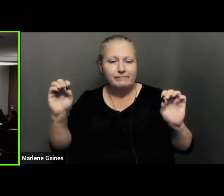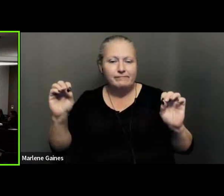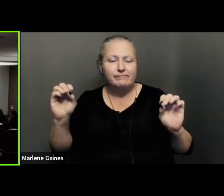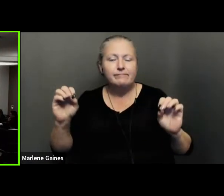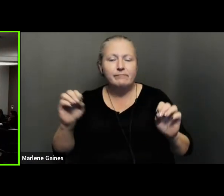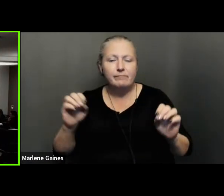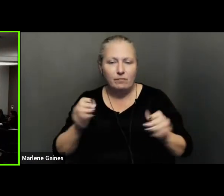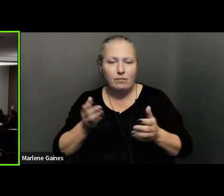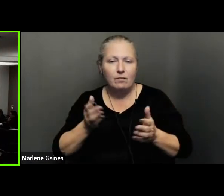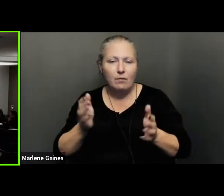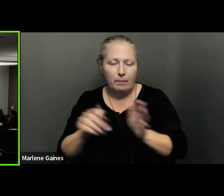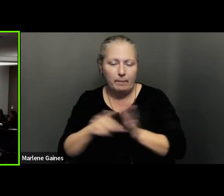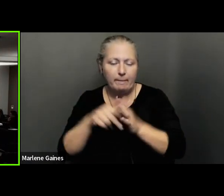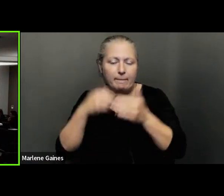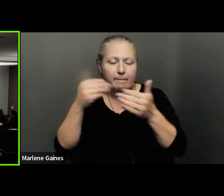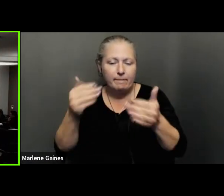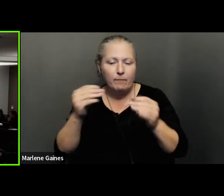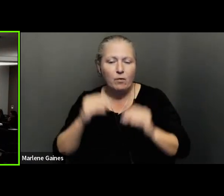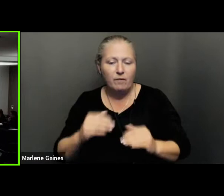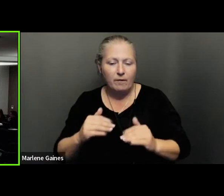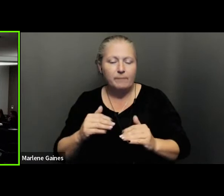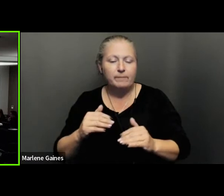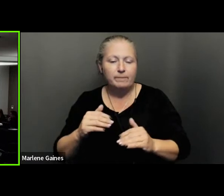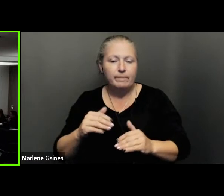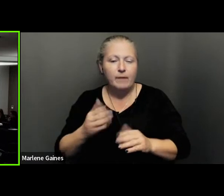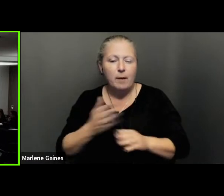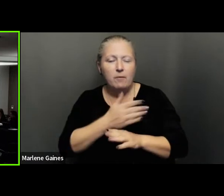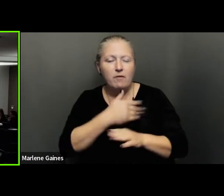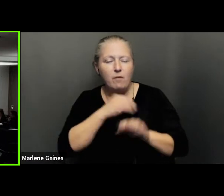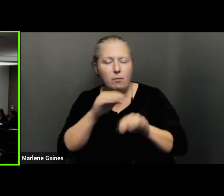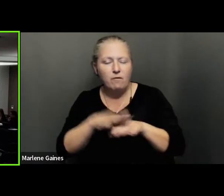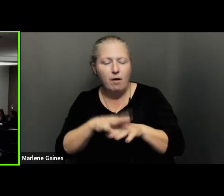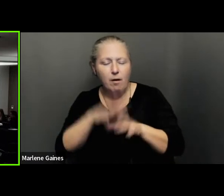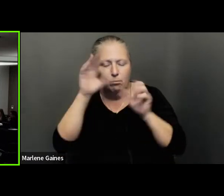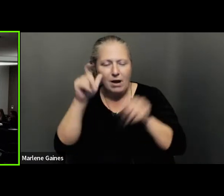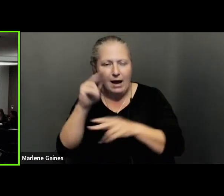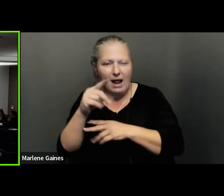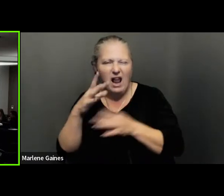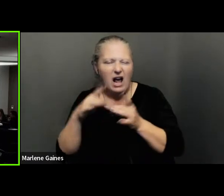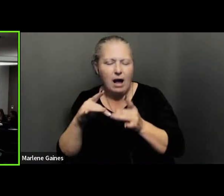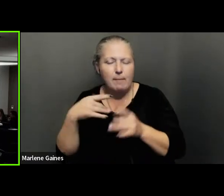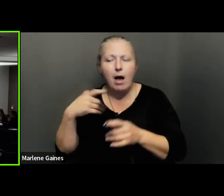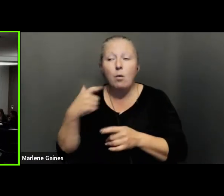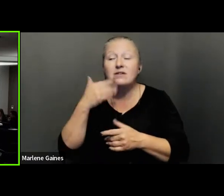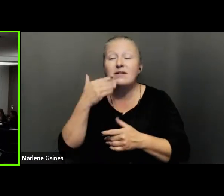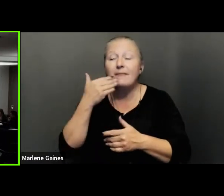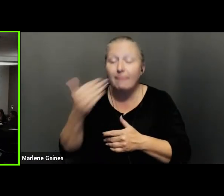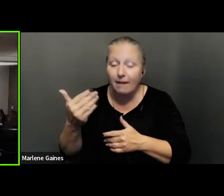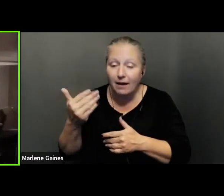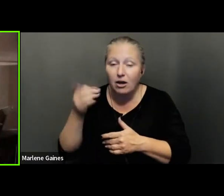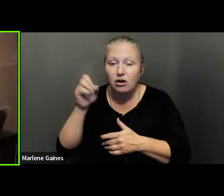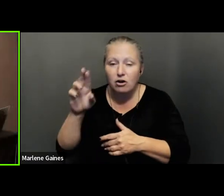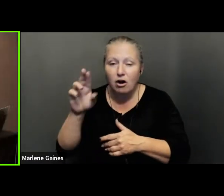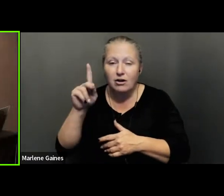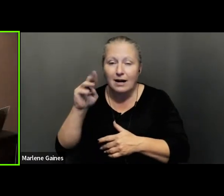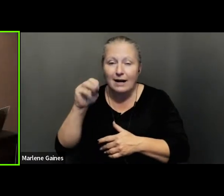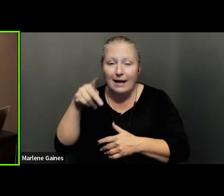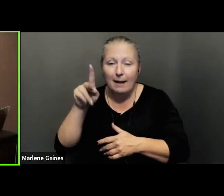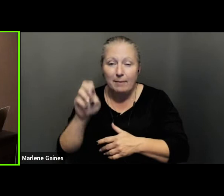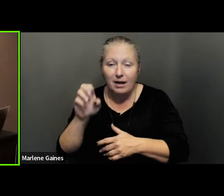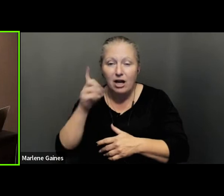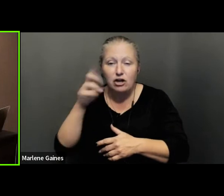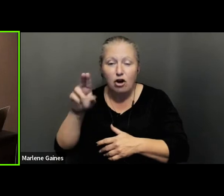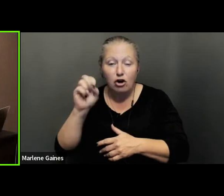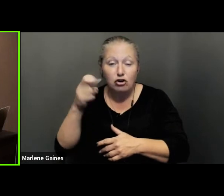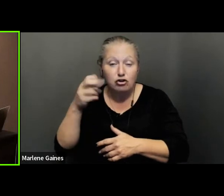carried. Moving on. Before we move on, President Land, just one more quick comment on that. I just want to thank Dr. Kemke, Dr.